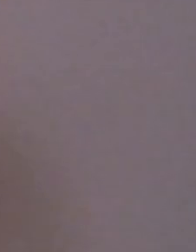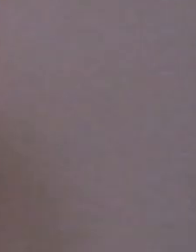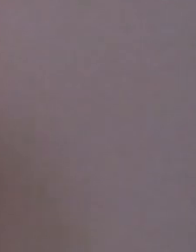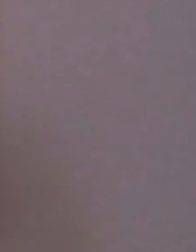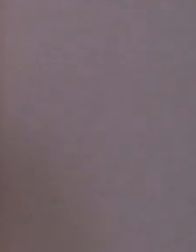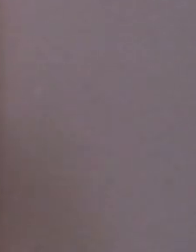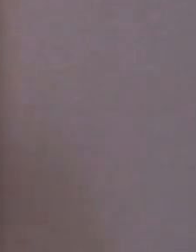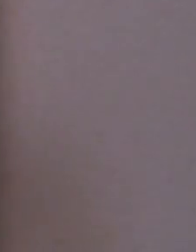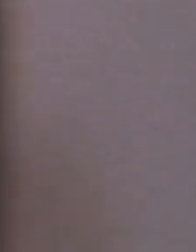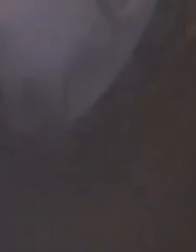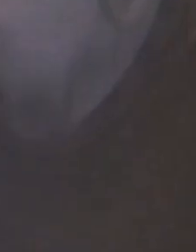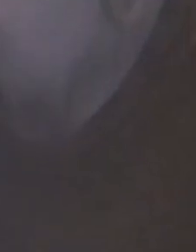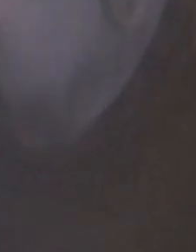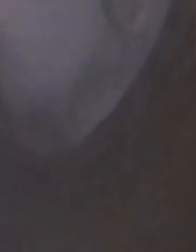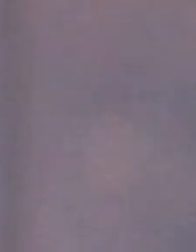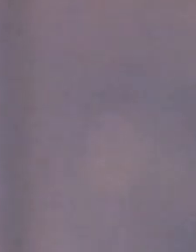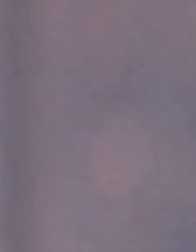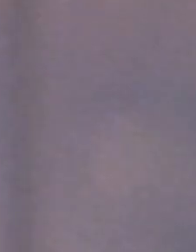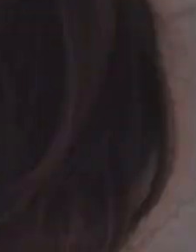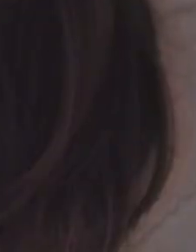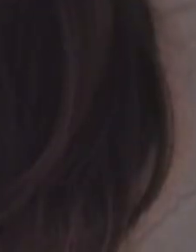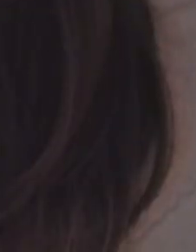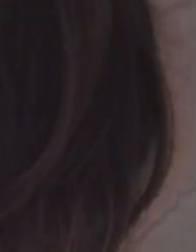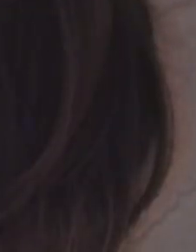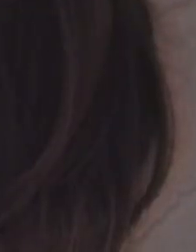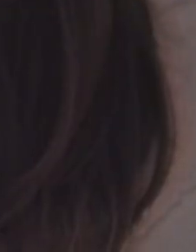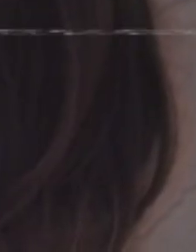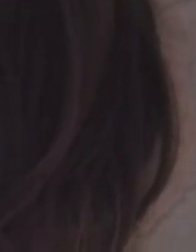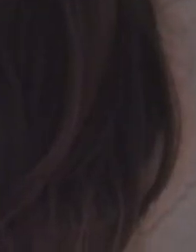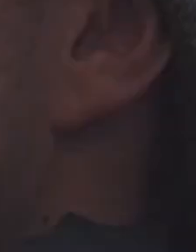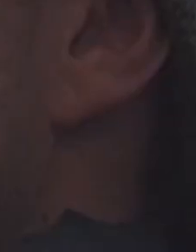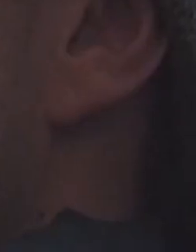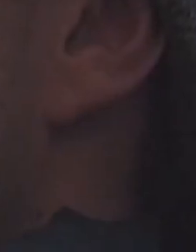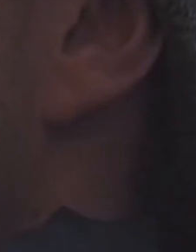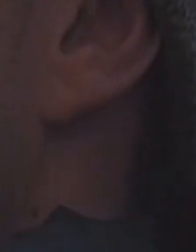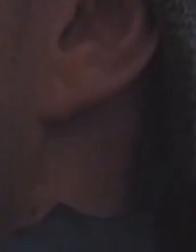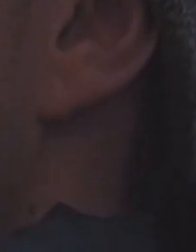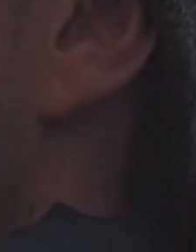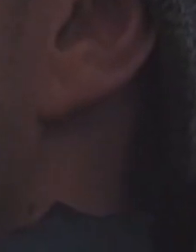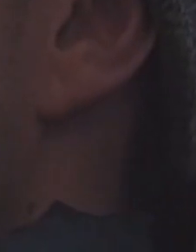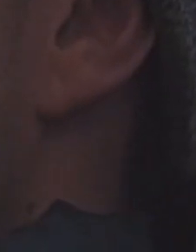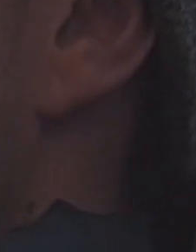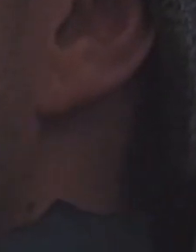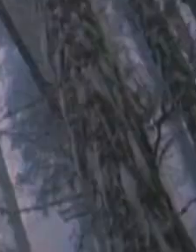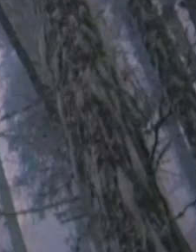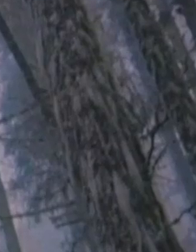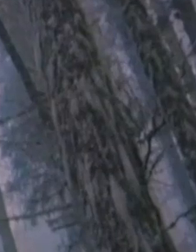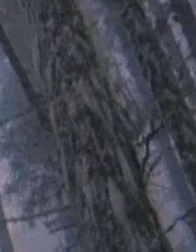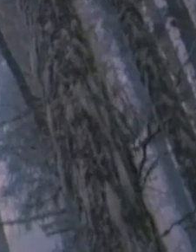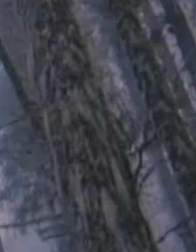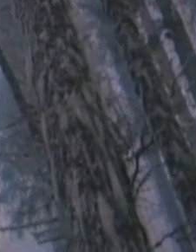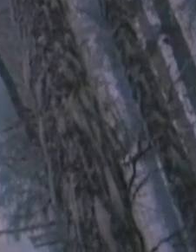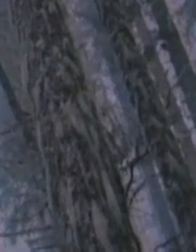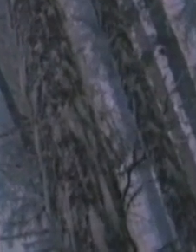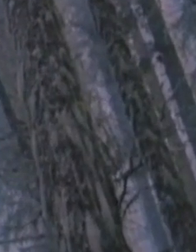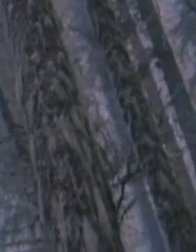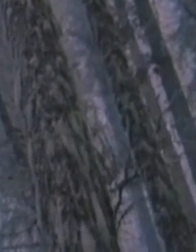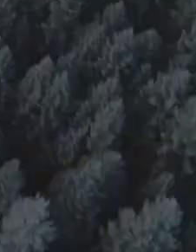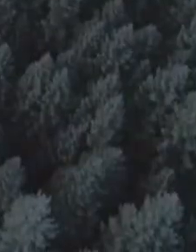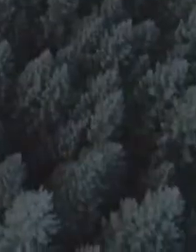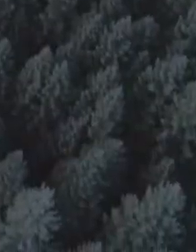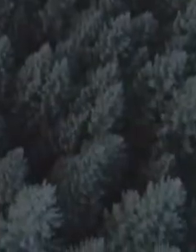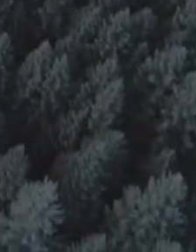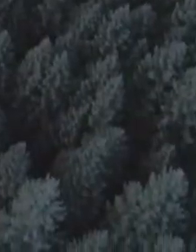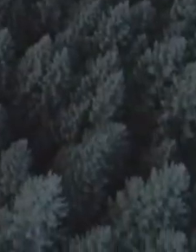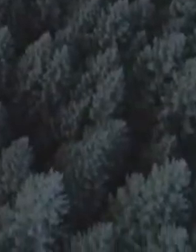true. That you're nothing but unworthy, unwanted, and unloved. But I want the loudest voice in your ear to be the voice that breaks